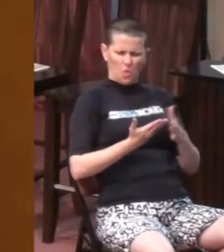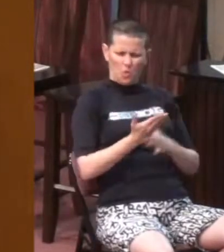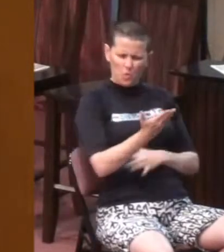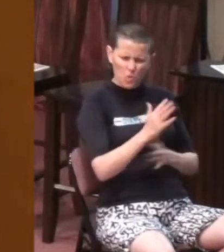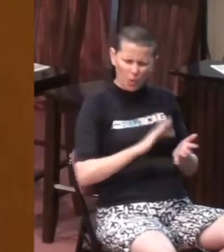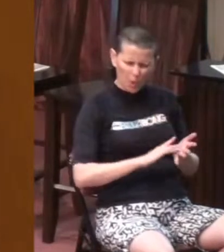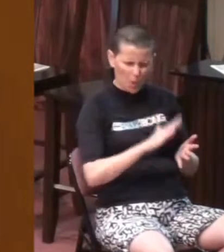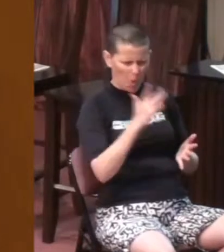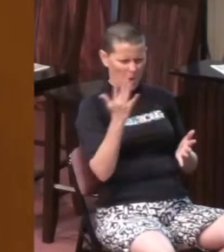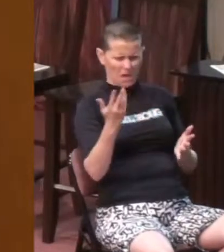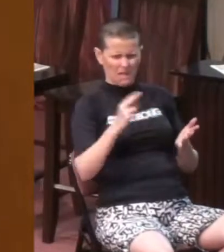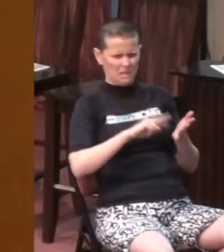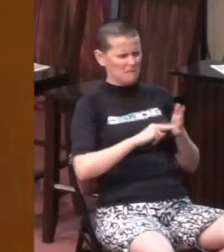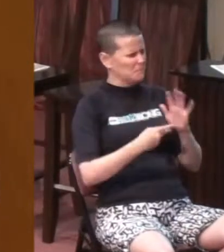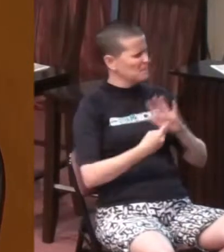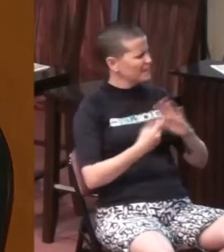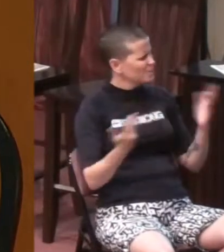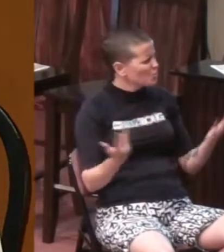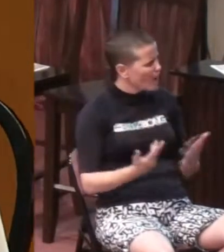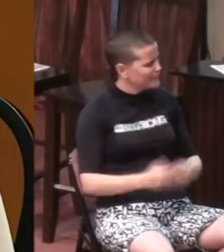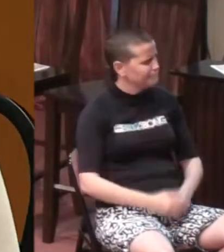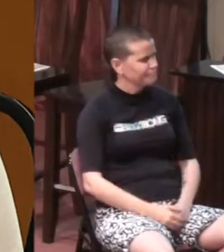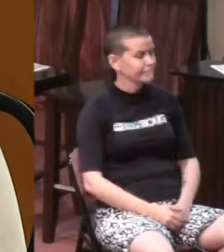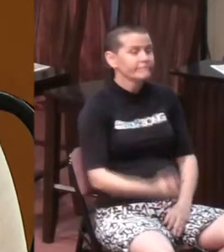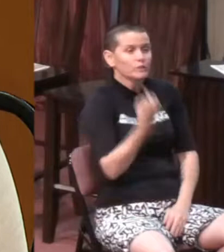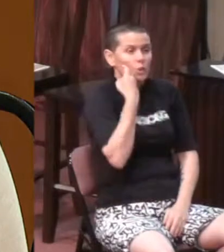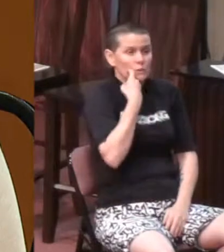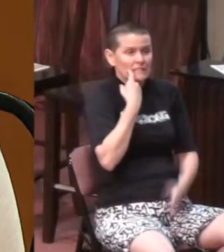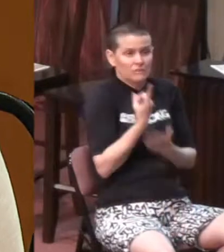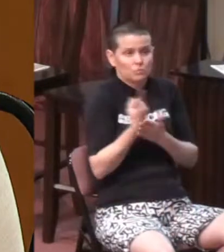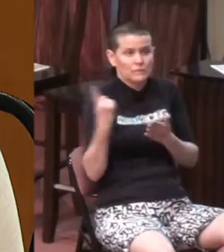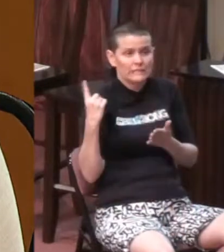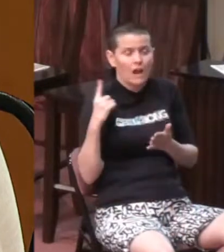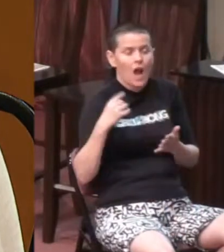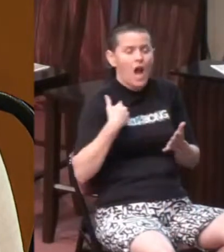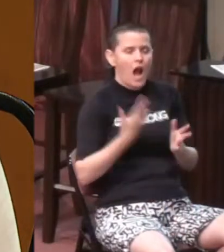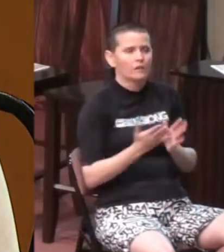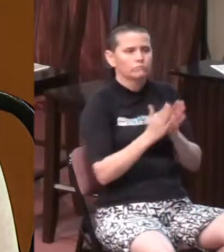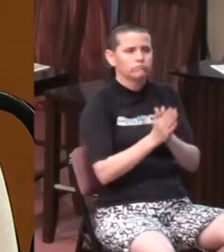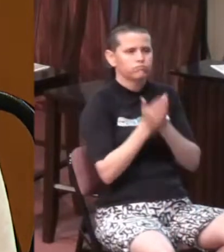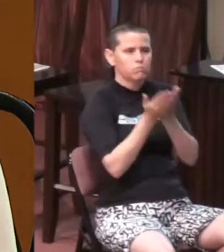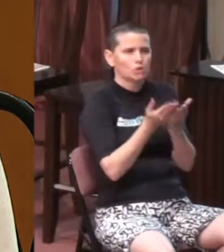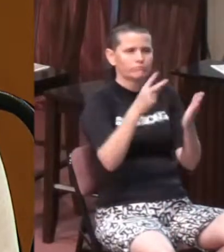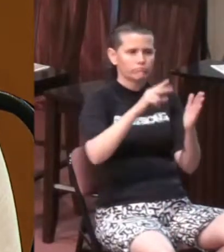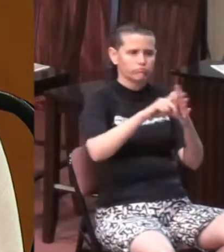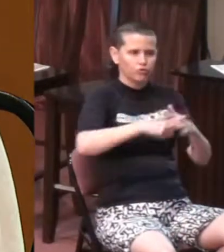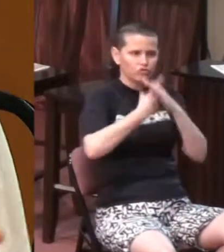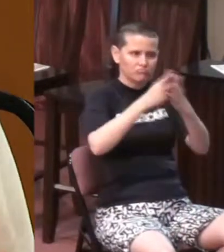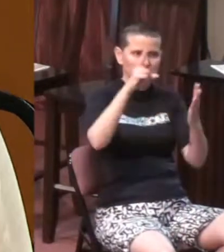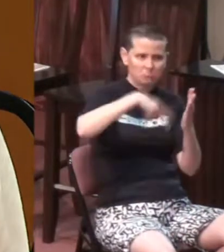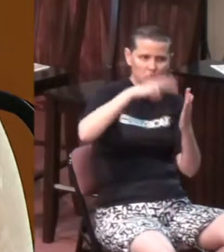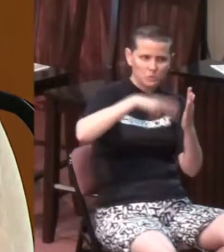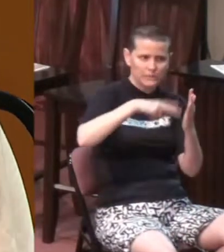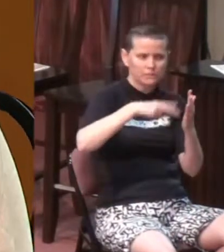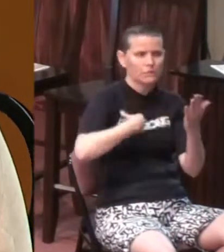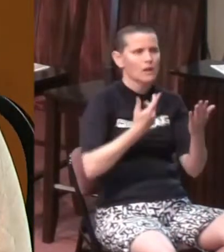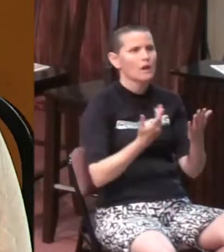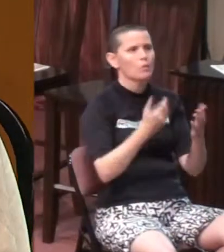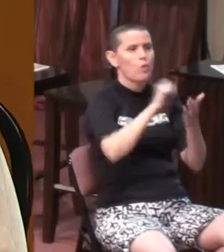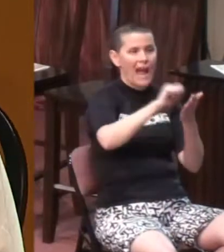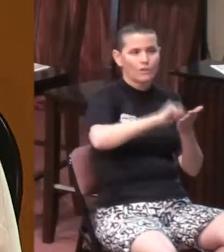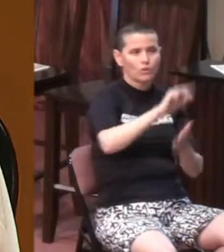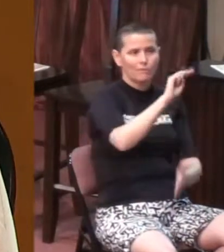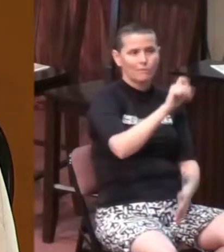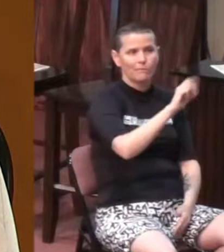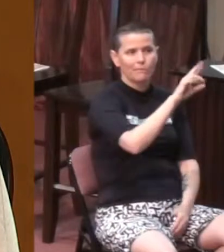Well, I actually started reading a new book this last week, and it's Mary O'Malley, and she says, the title of the book is What's in the